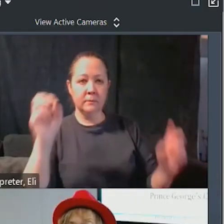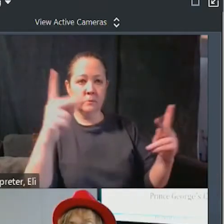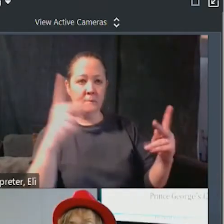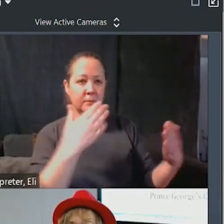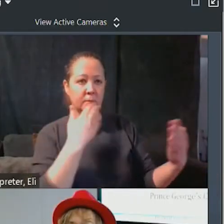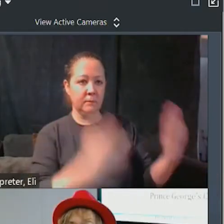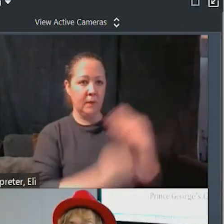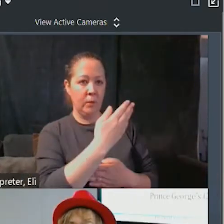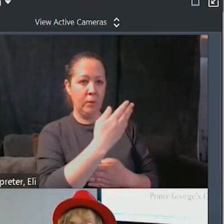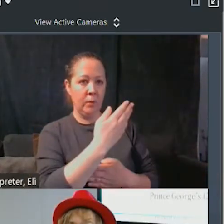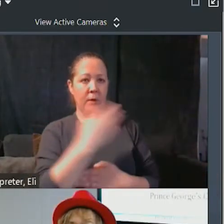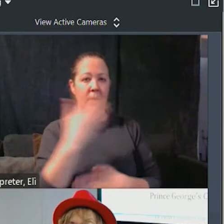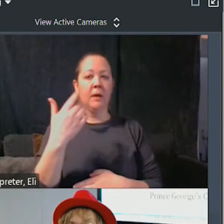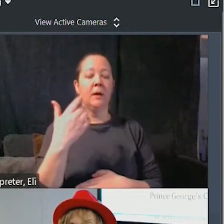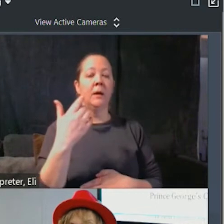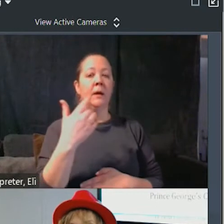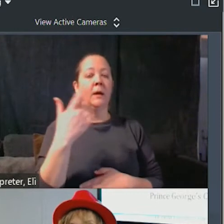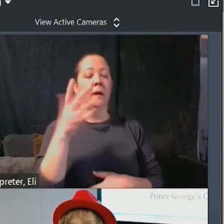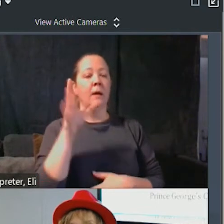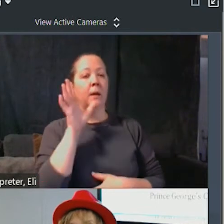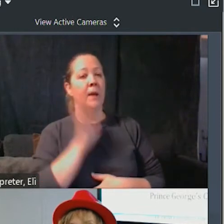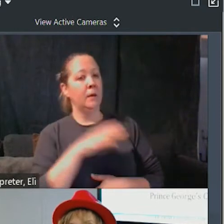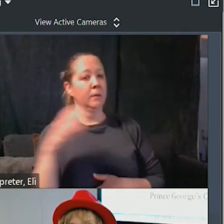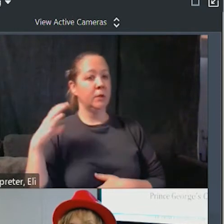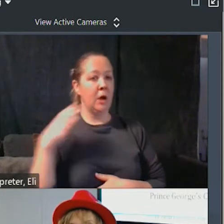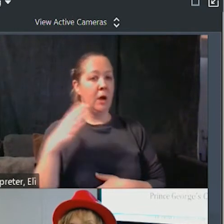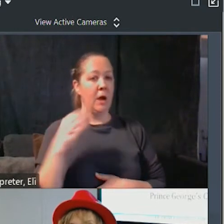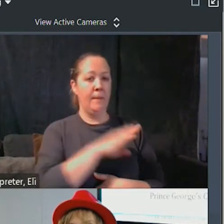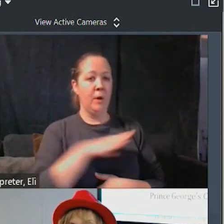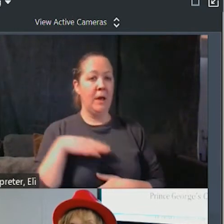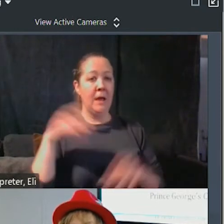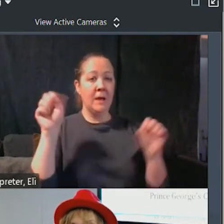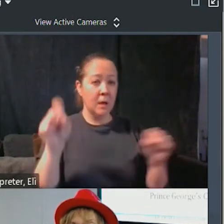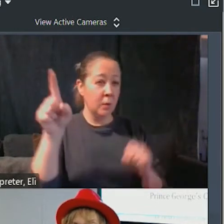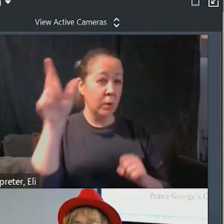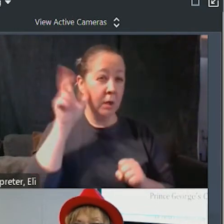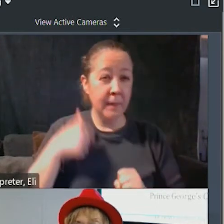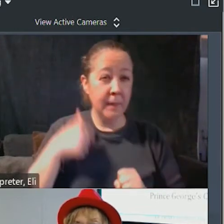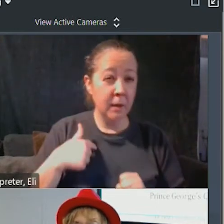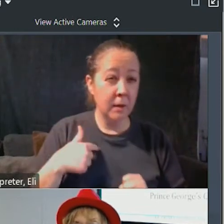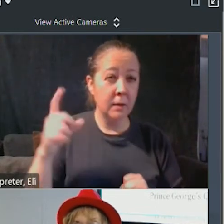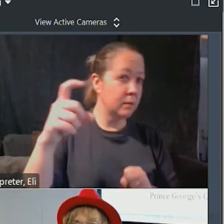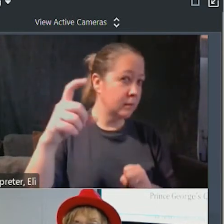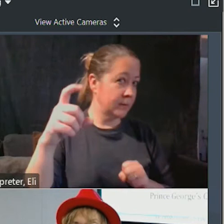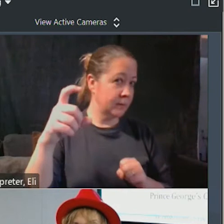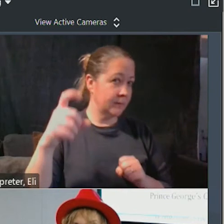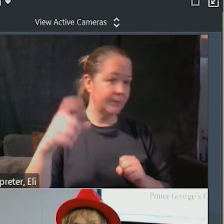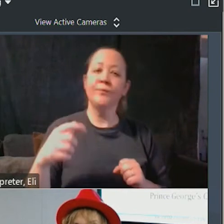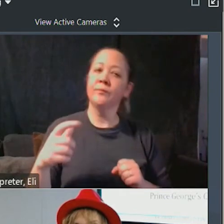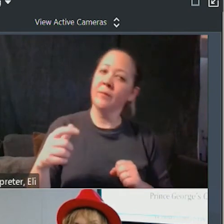Madam Chair. Good morning. Board. Can you hear me? We can hear you. We can hear you much better now. Thank you.